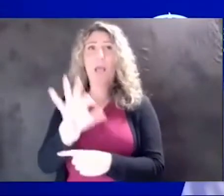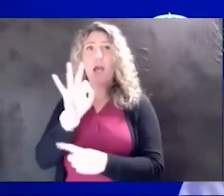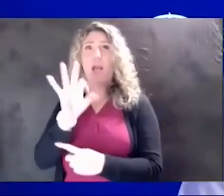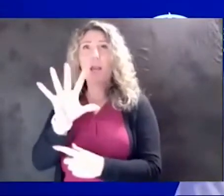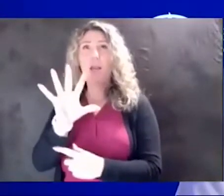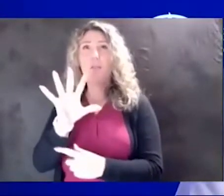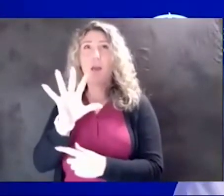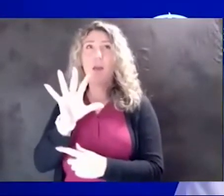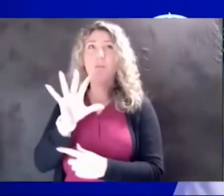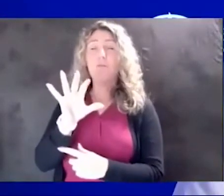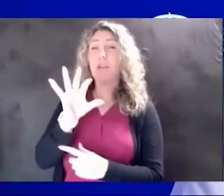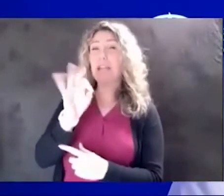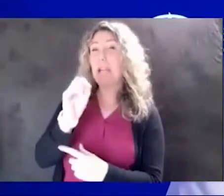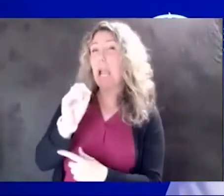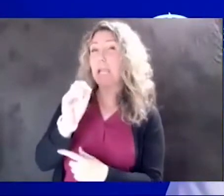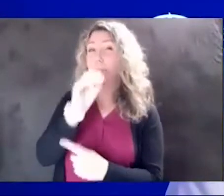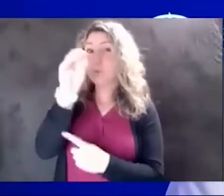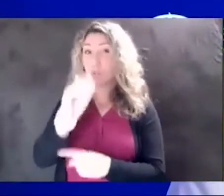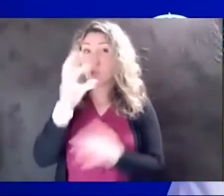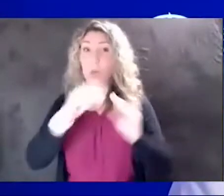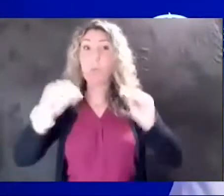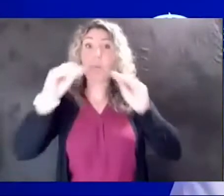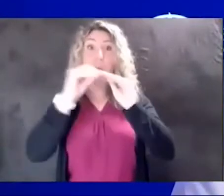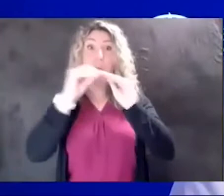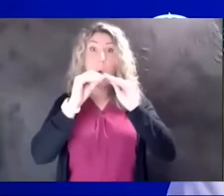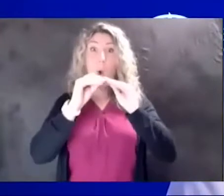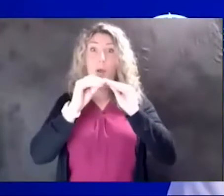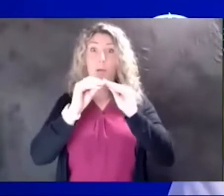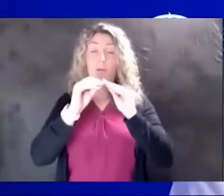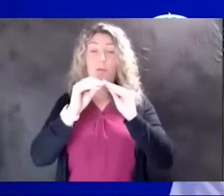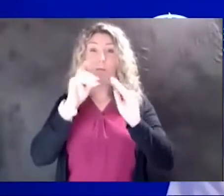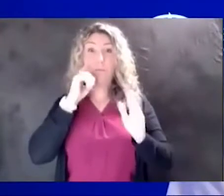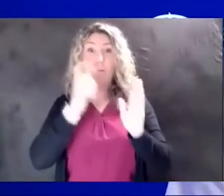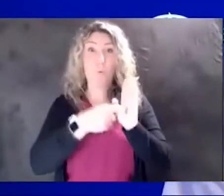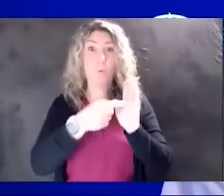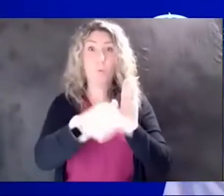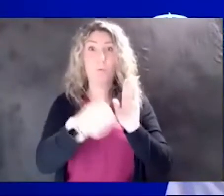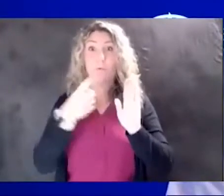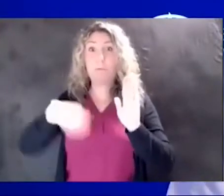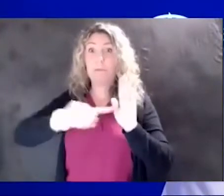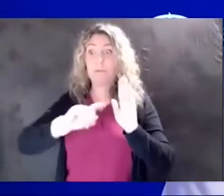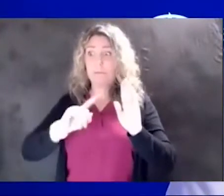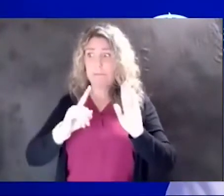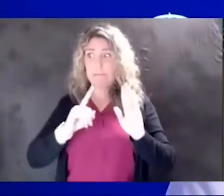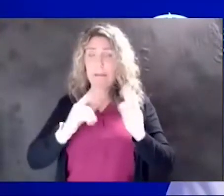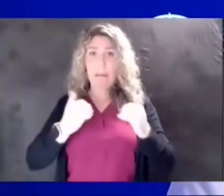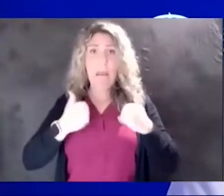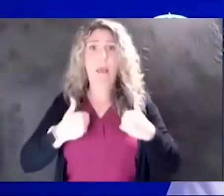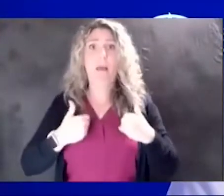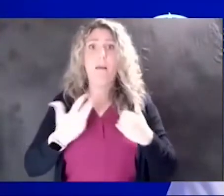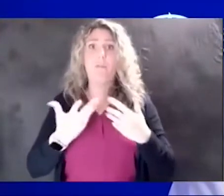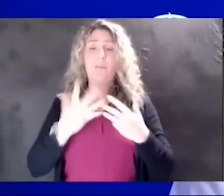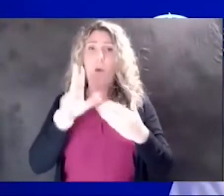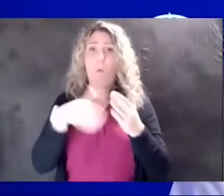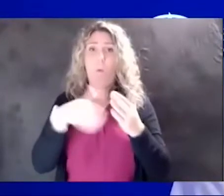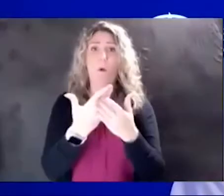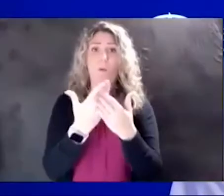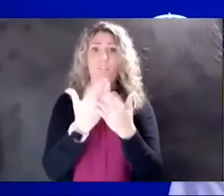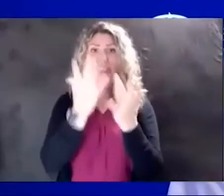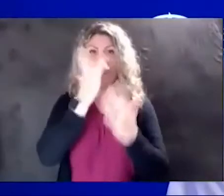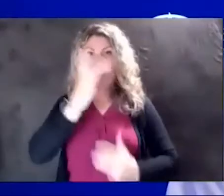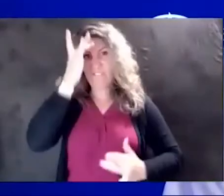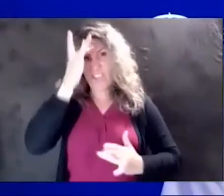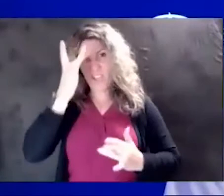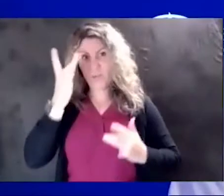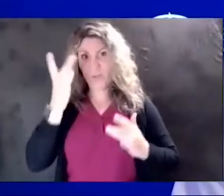of the sequences that they have been able to sequence. So we know that it's almost all of the virus that is out there in Missouri and Kansas